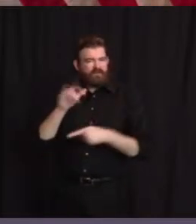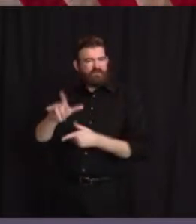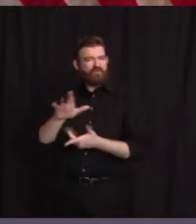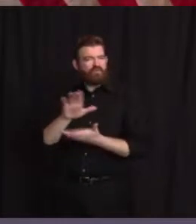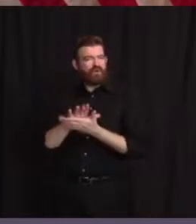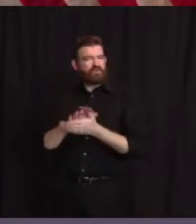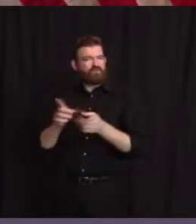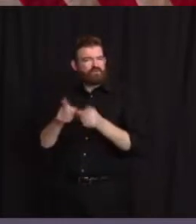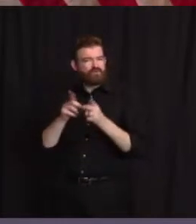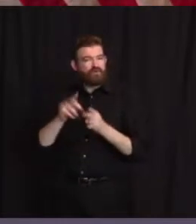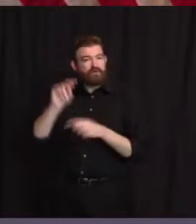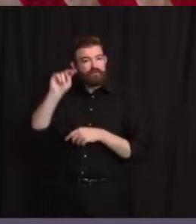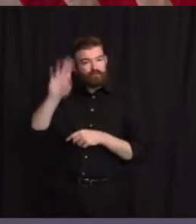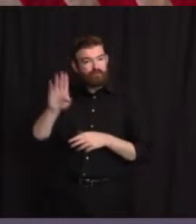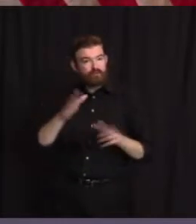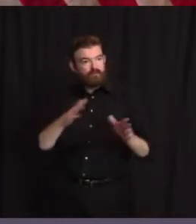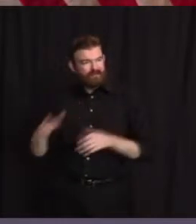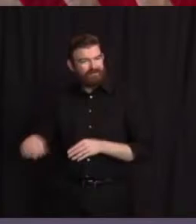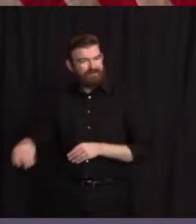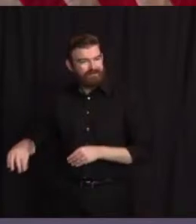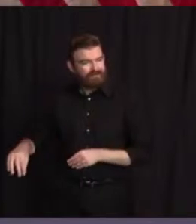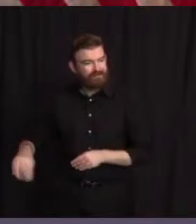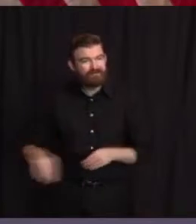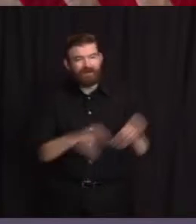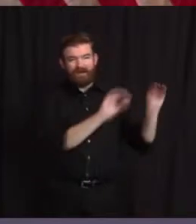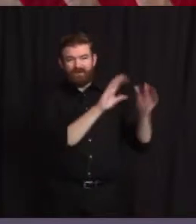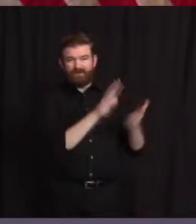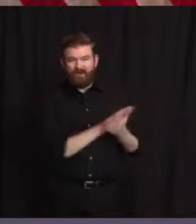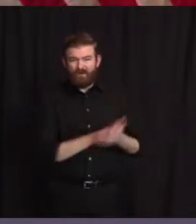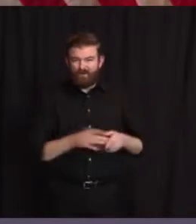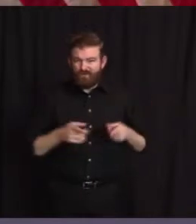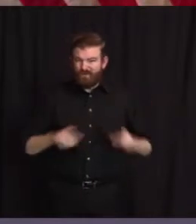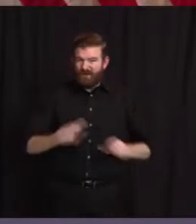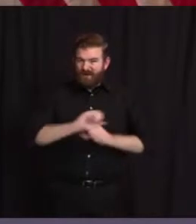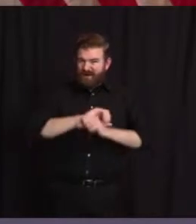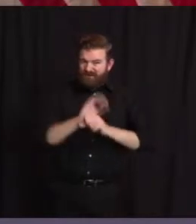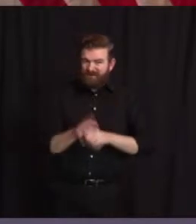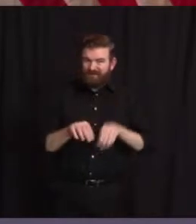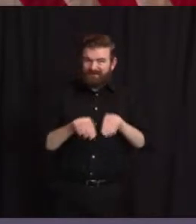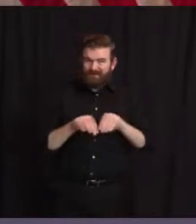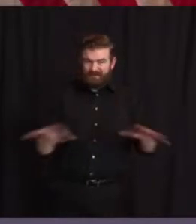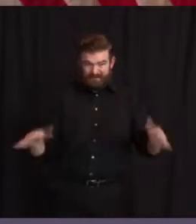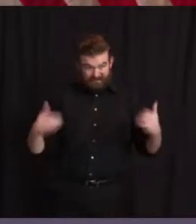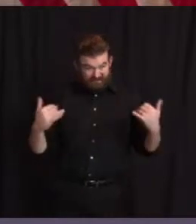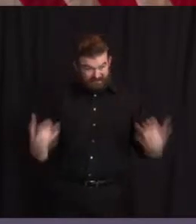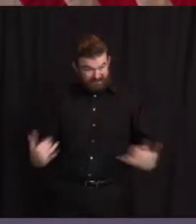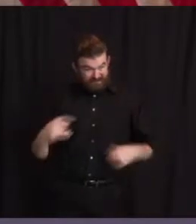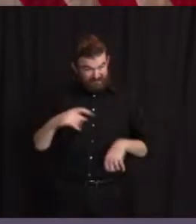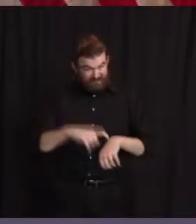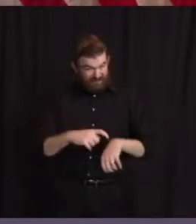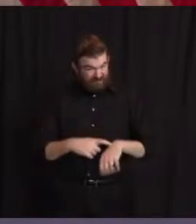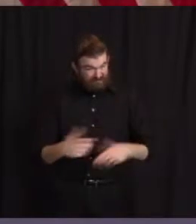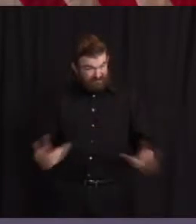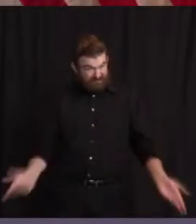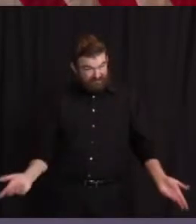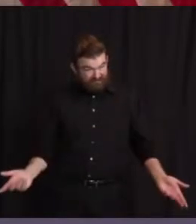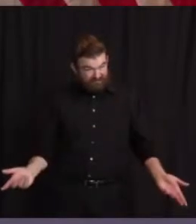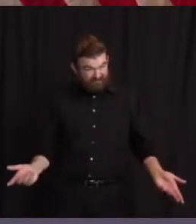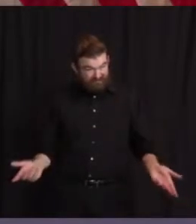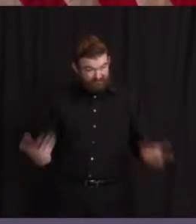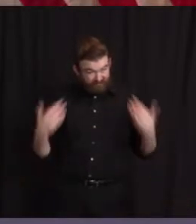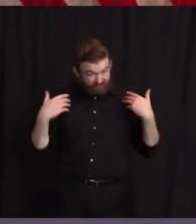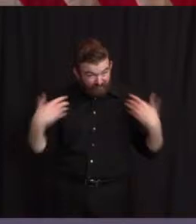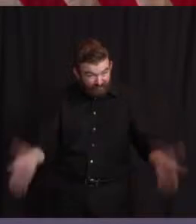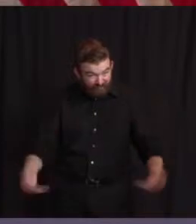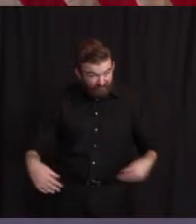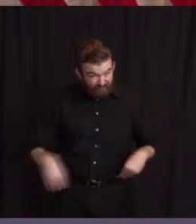the pandemic? Is this the right time for districts to be taking such drastic As a action? graduate of the school, Judy has a conflict of interest here.